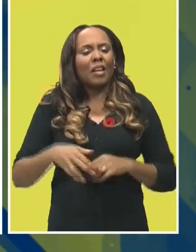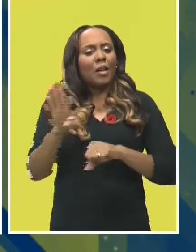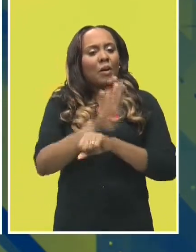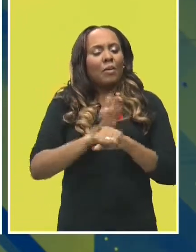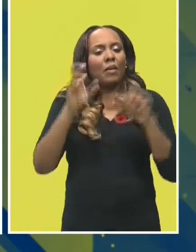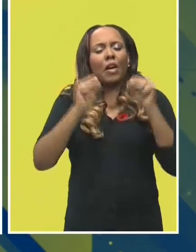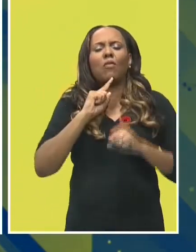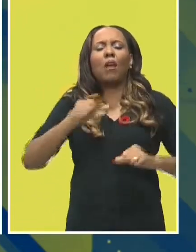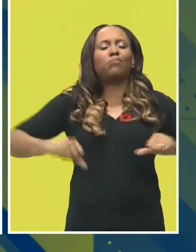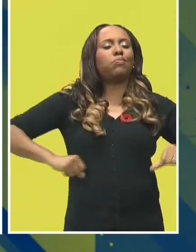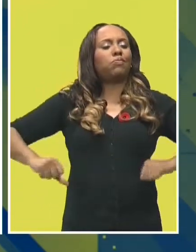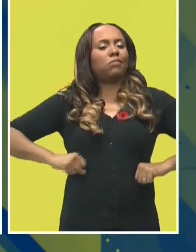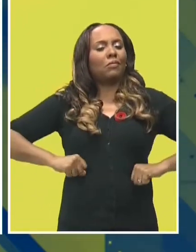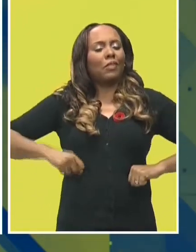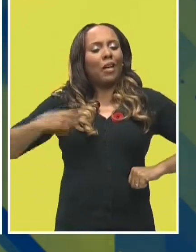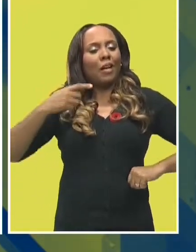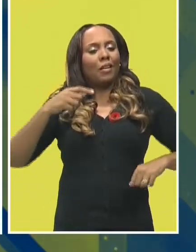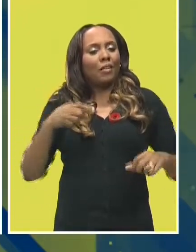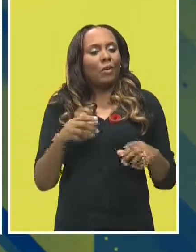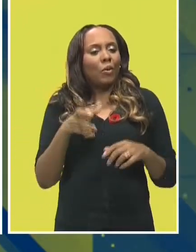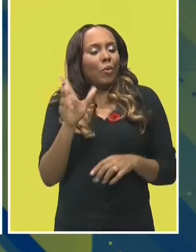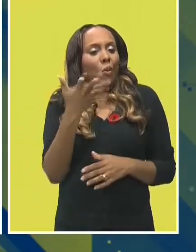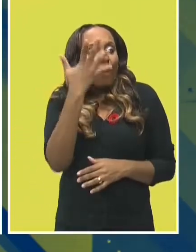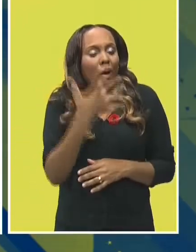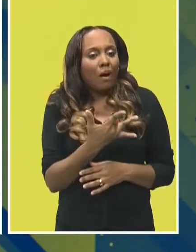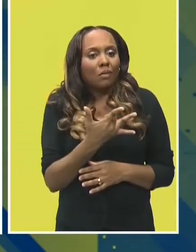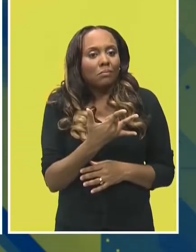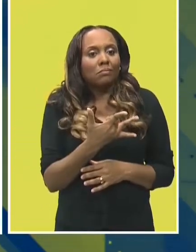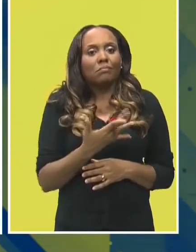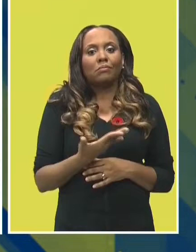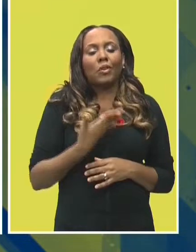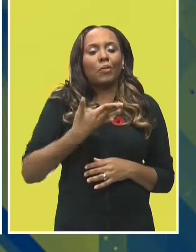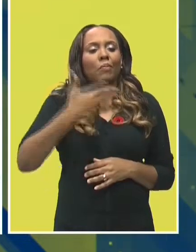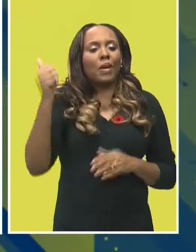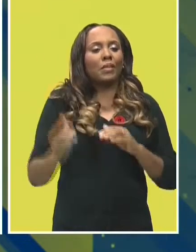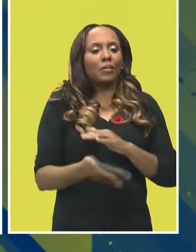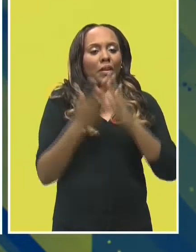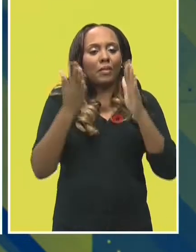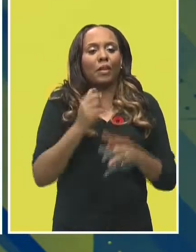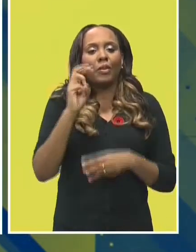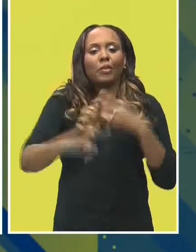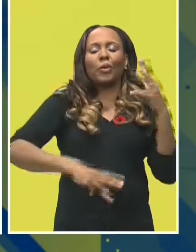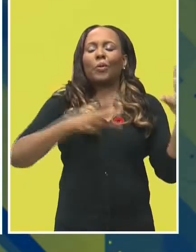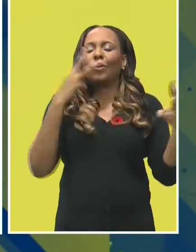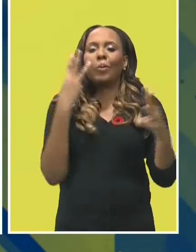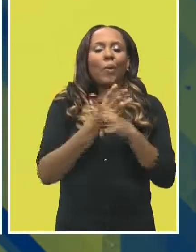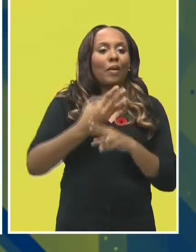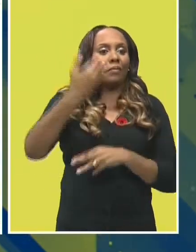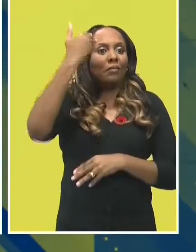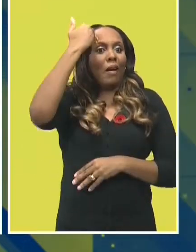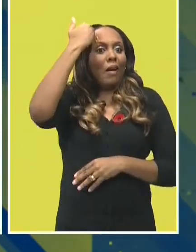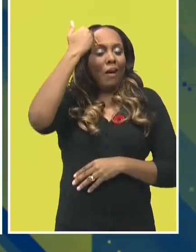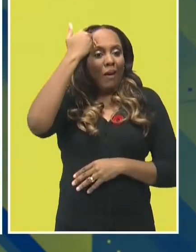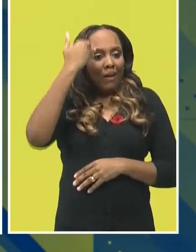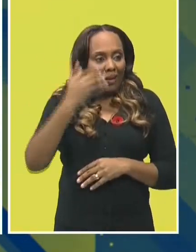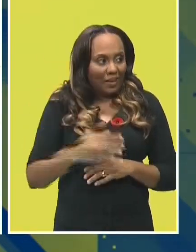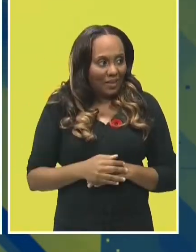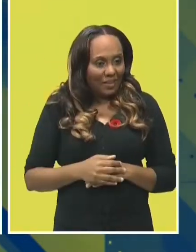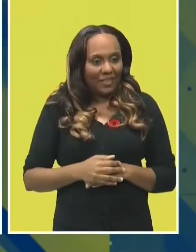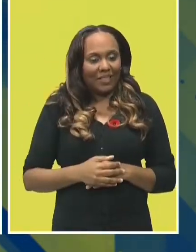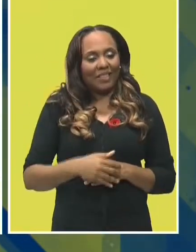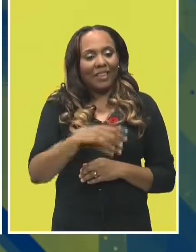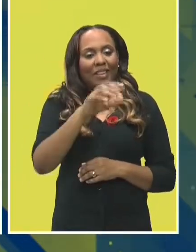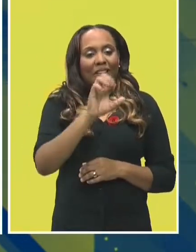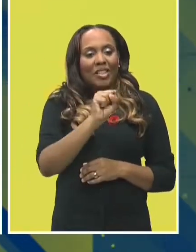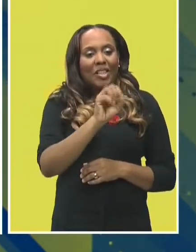Barbados can boast of being the birthplace of arguably the greatest cricketer the world has ever seen, the Right